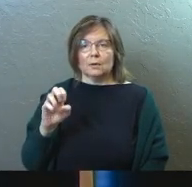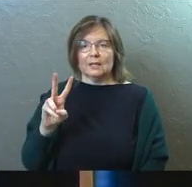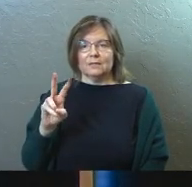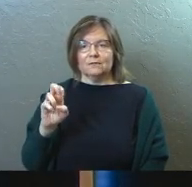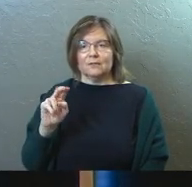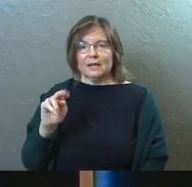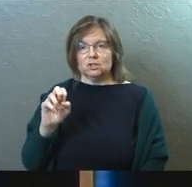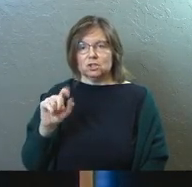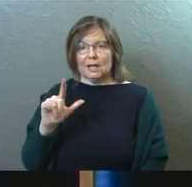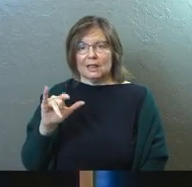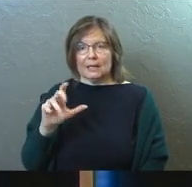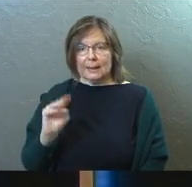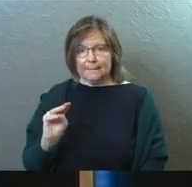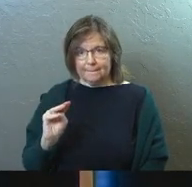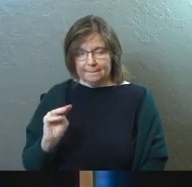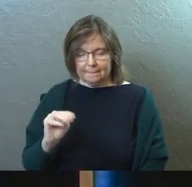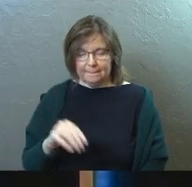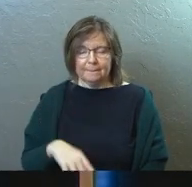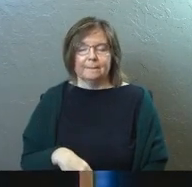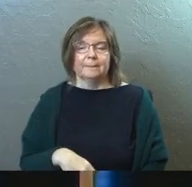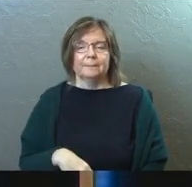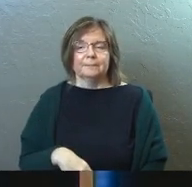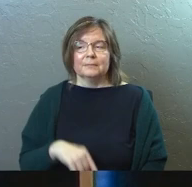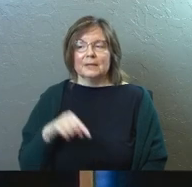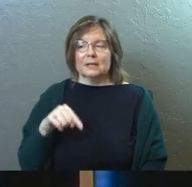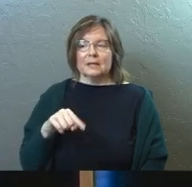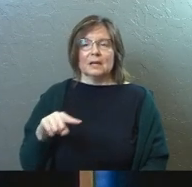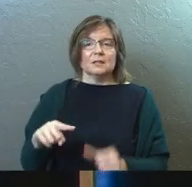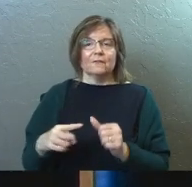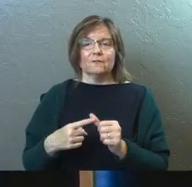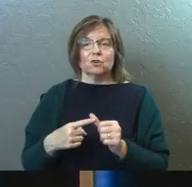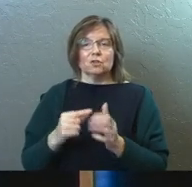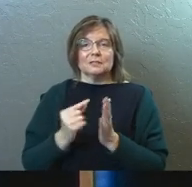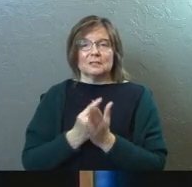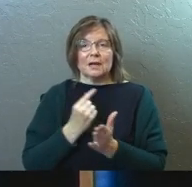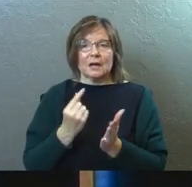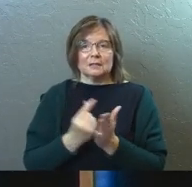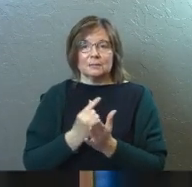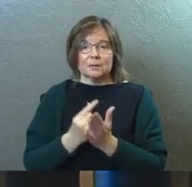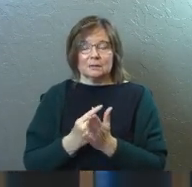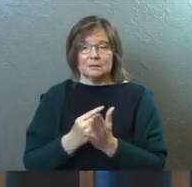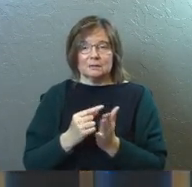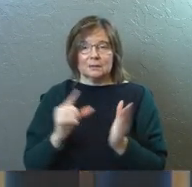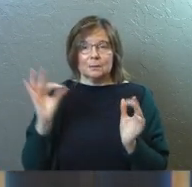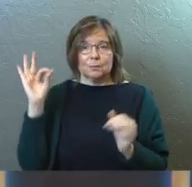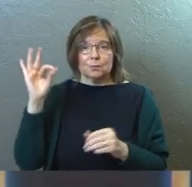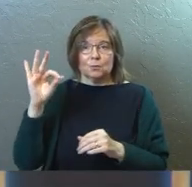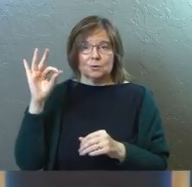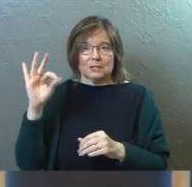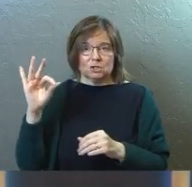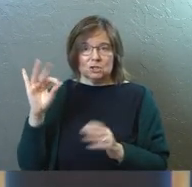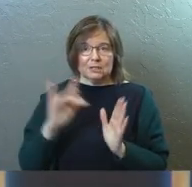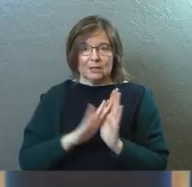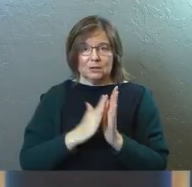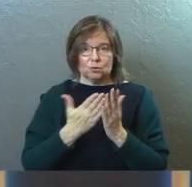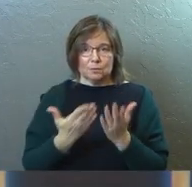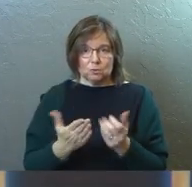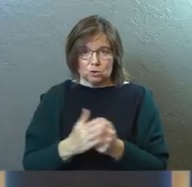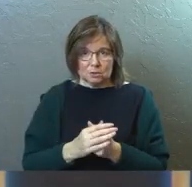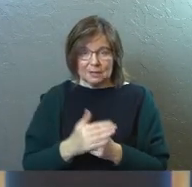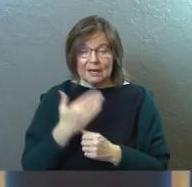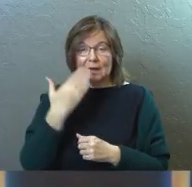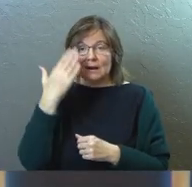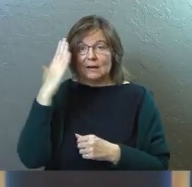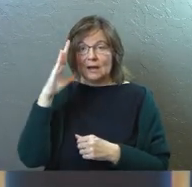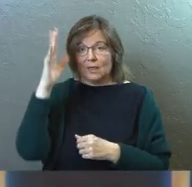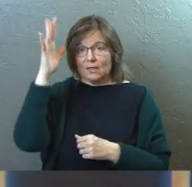proto-evangelium. The proto-evangelium. This is the first gospel ever preached in the scripture. And